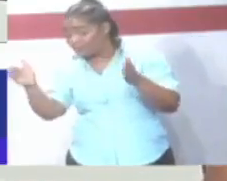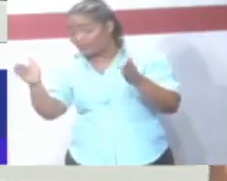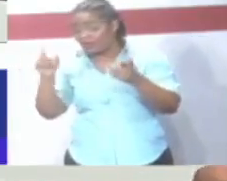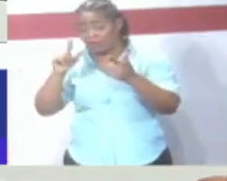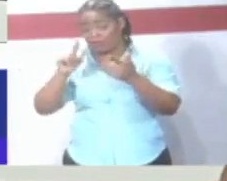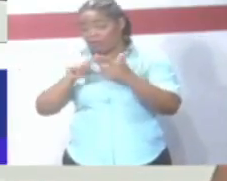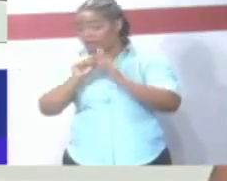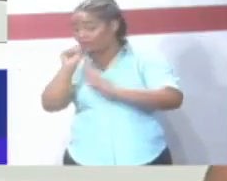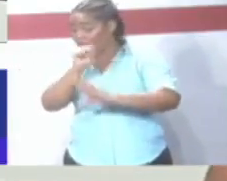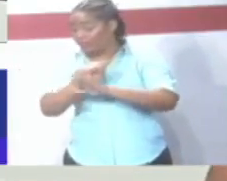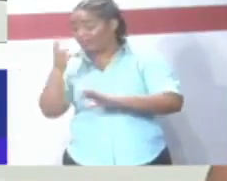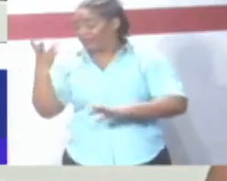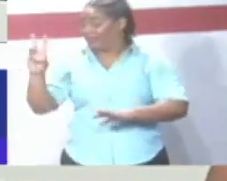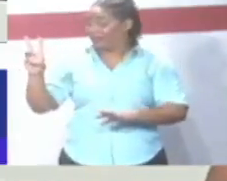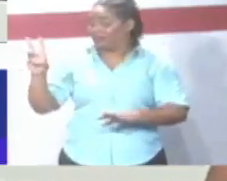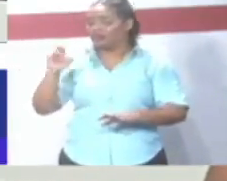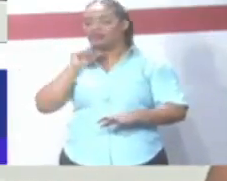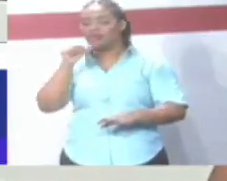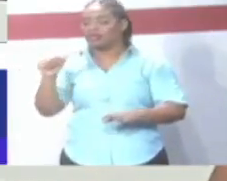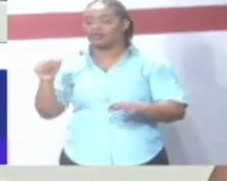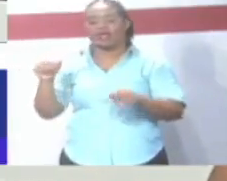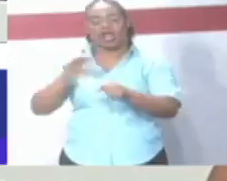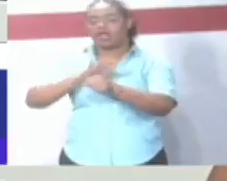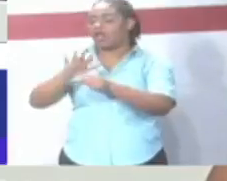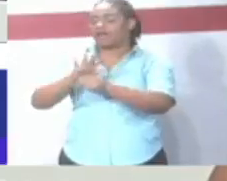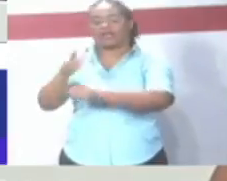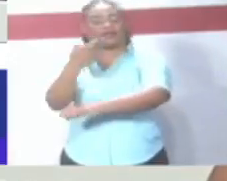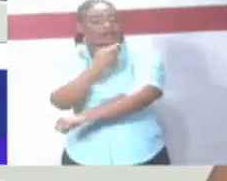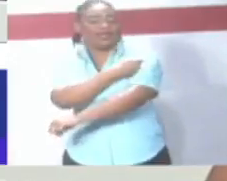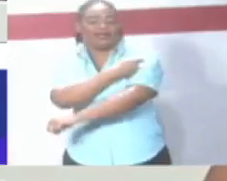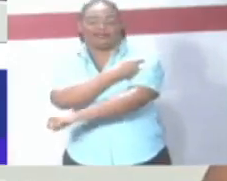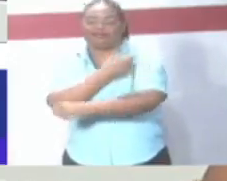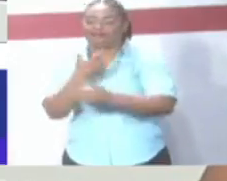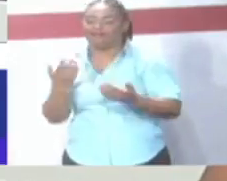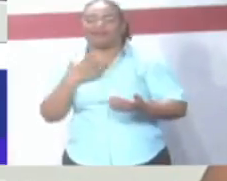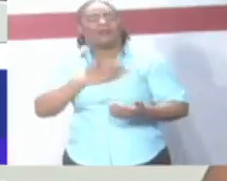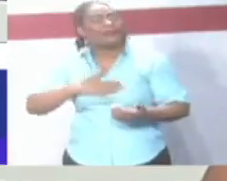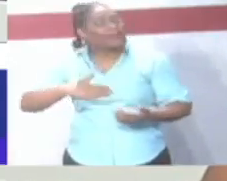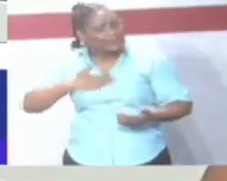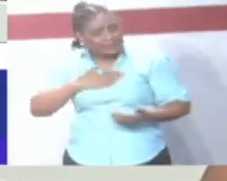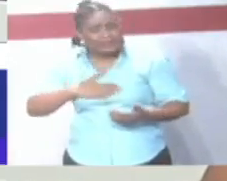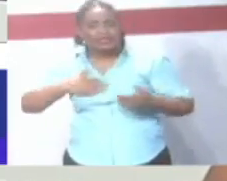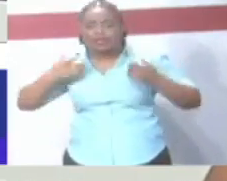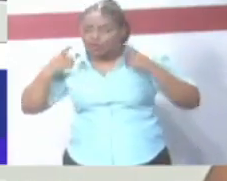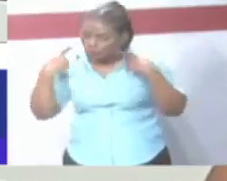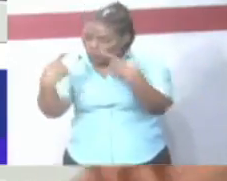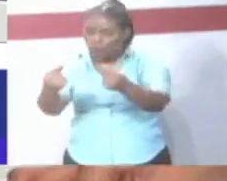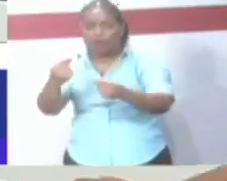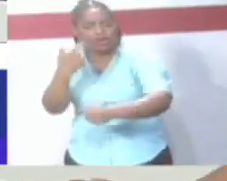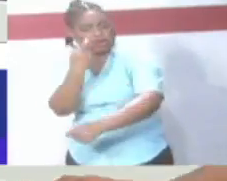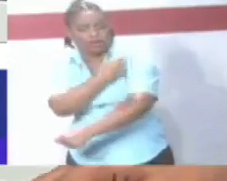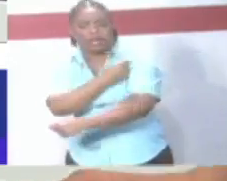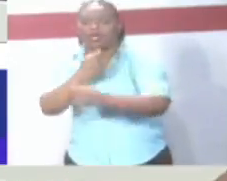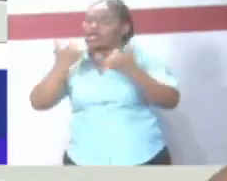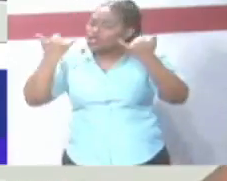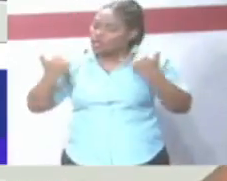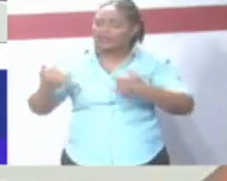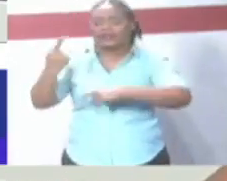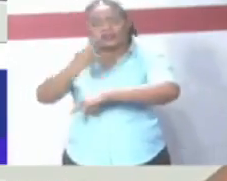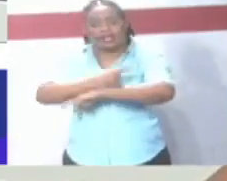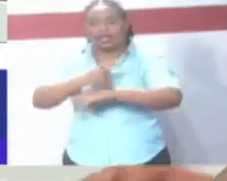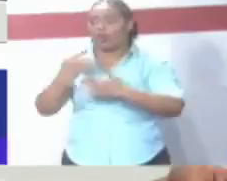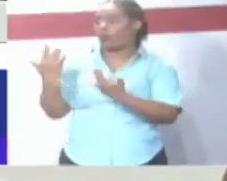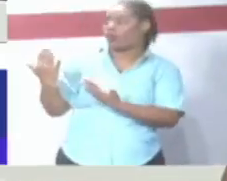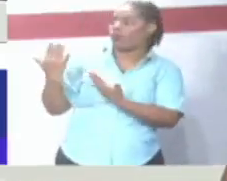16th are not fully vaccinated. Please vaccinate and don't delay and prevent yourself from being